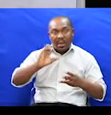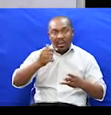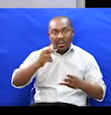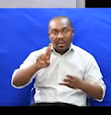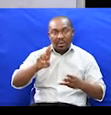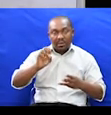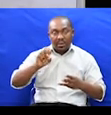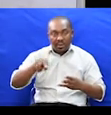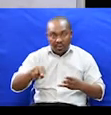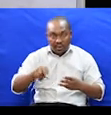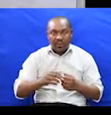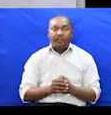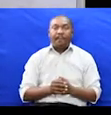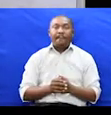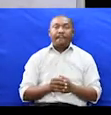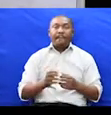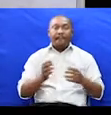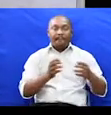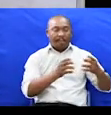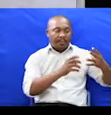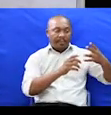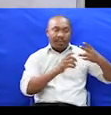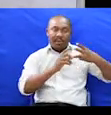And the third question,